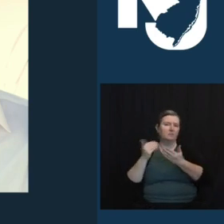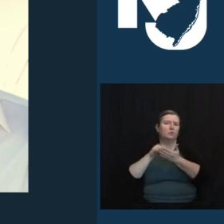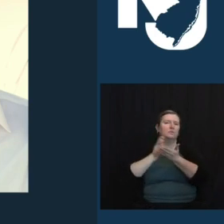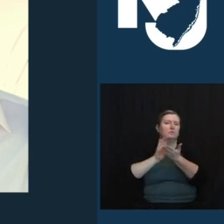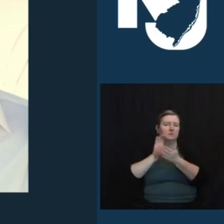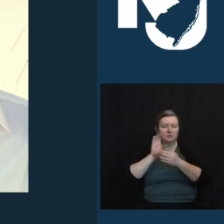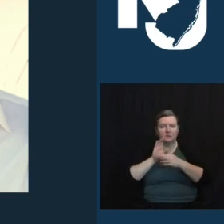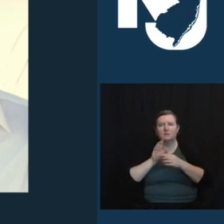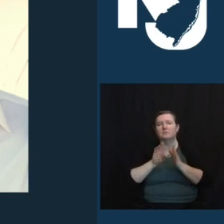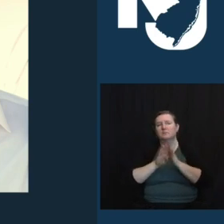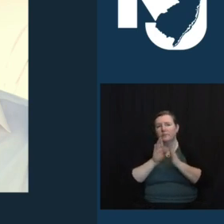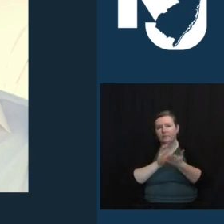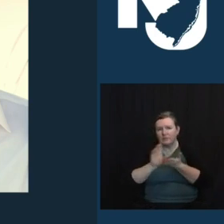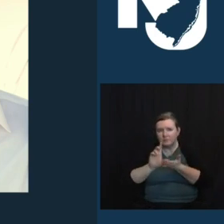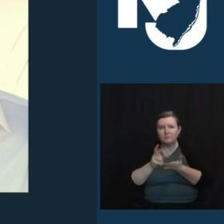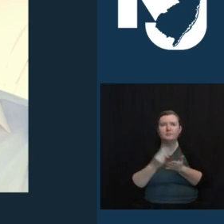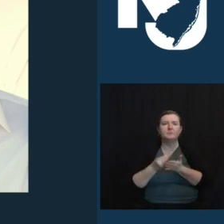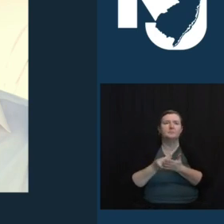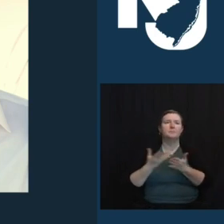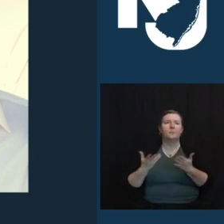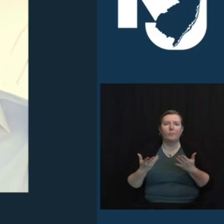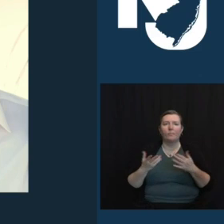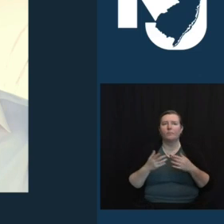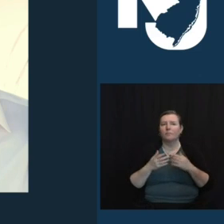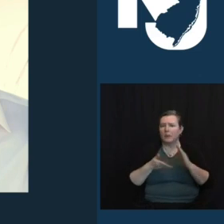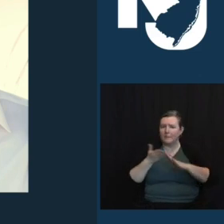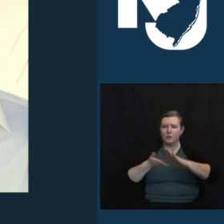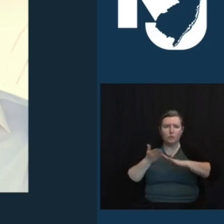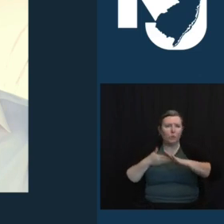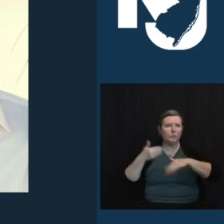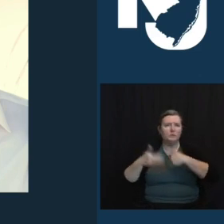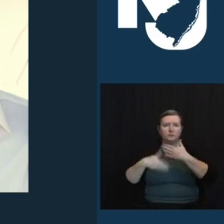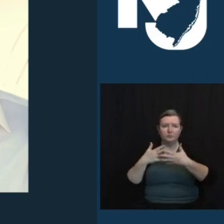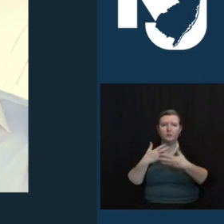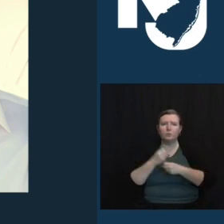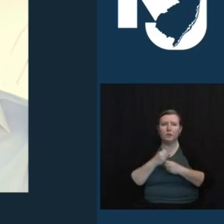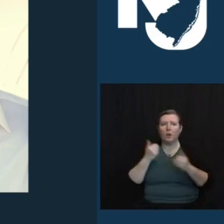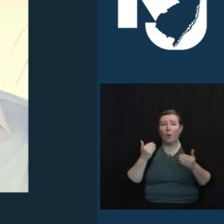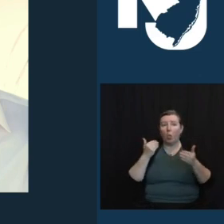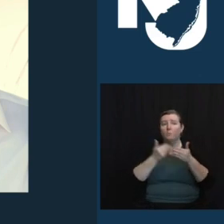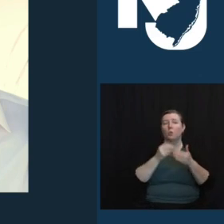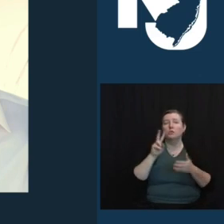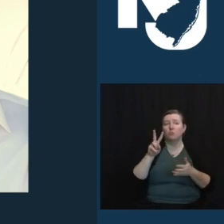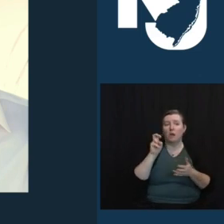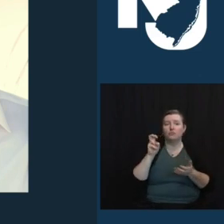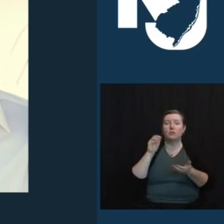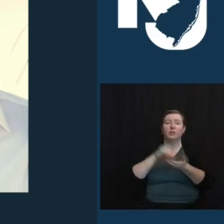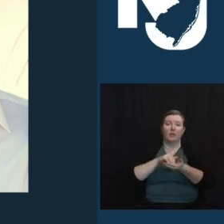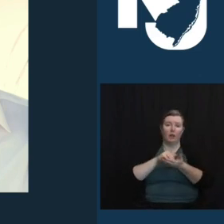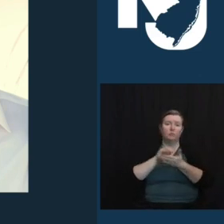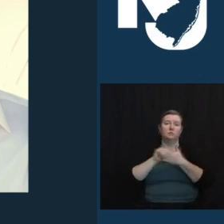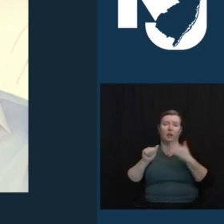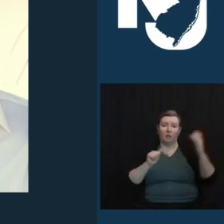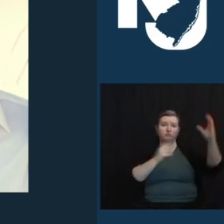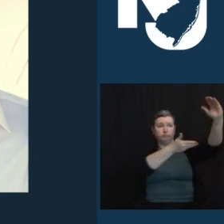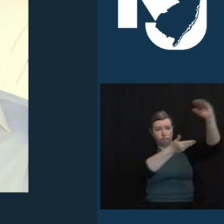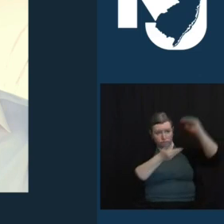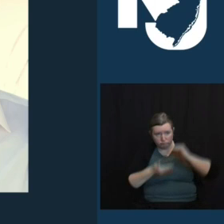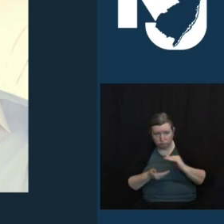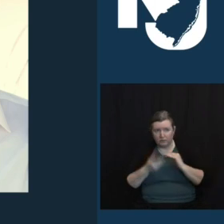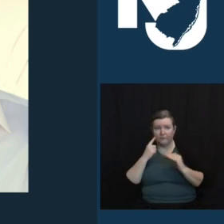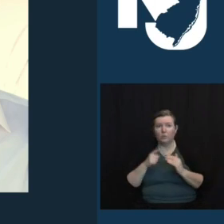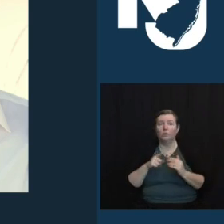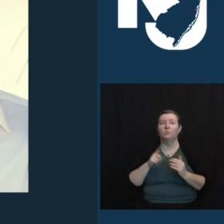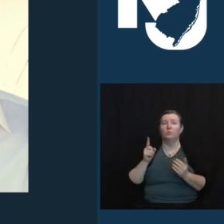recently received a nearly $200,000 grant that is going to allow them to purchase 1,000 meals a week from